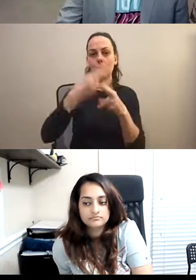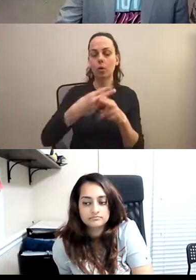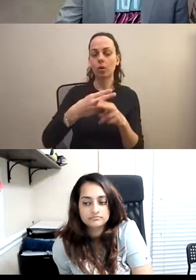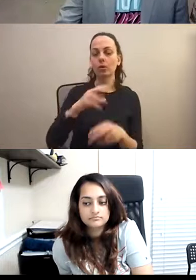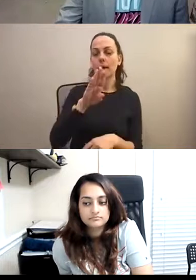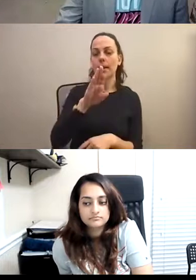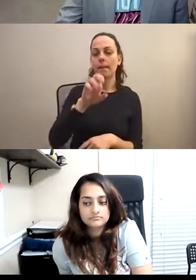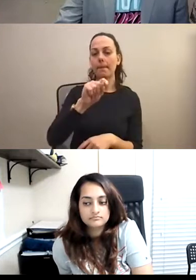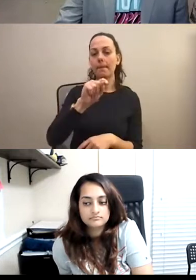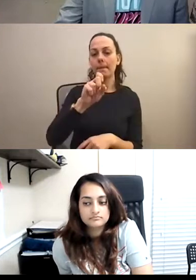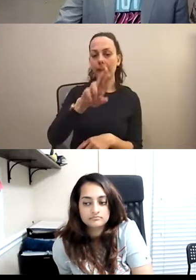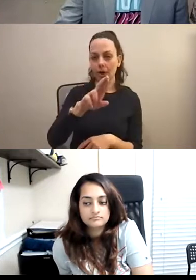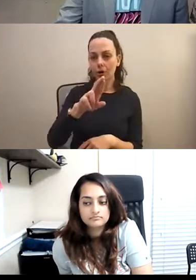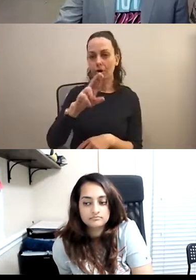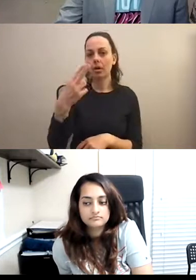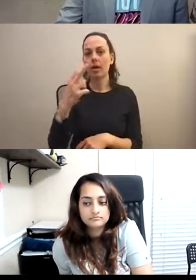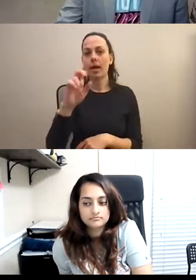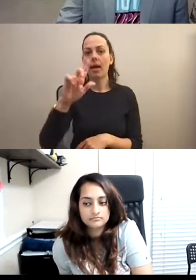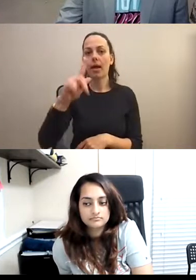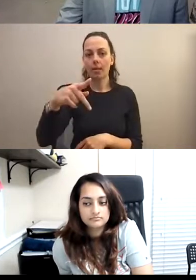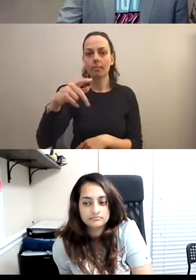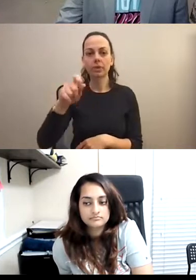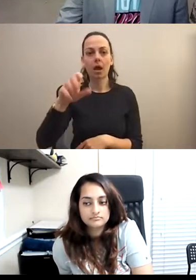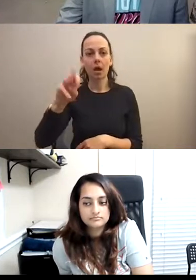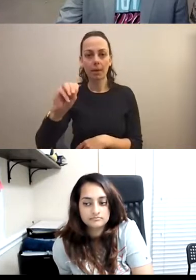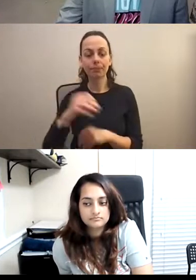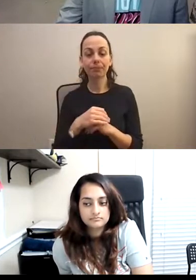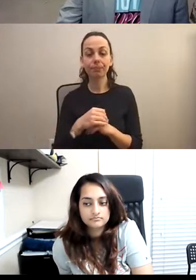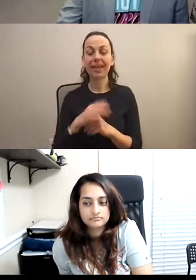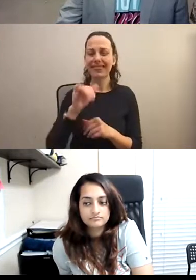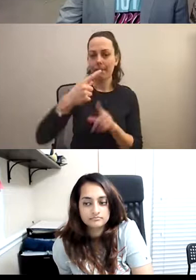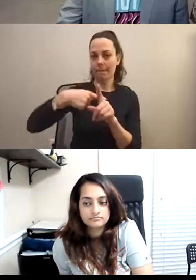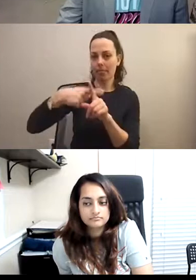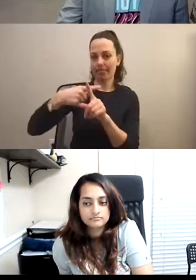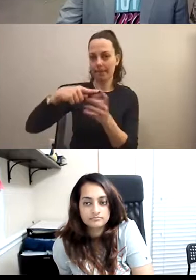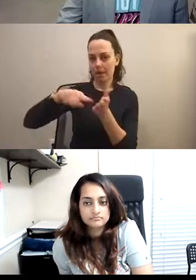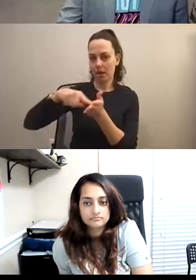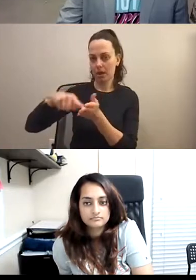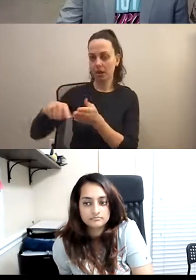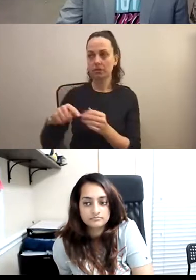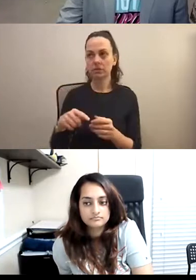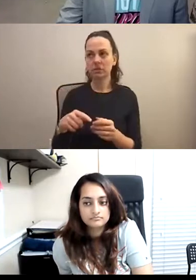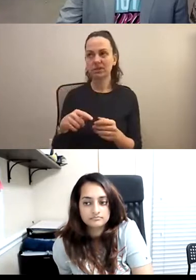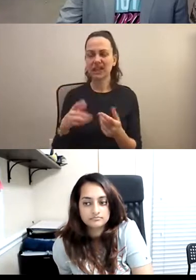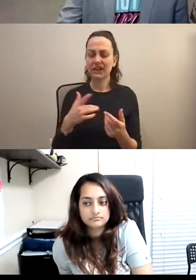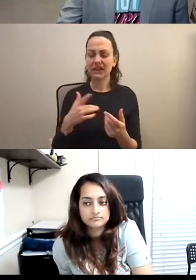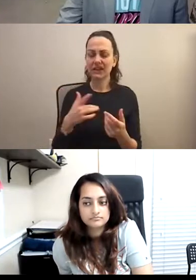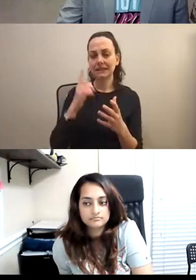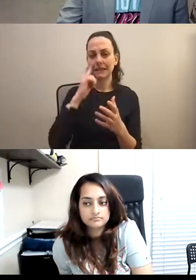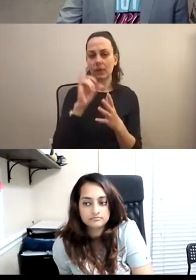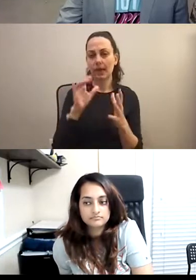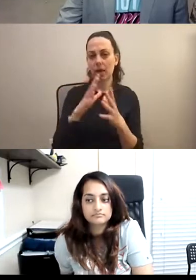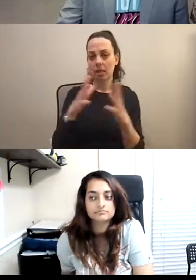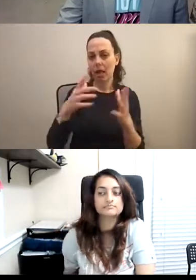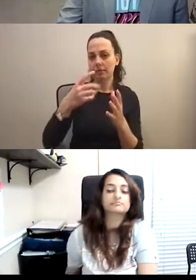betterhelp.com. And although as a monthly subscription, it can be considered very pricey, but the monthly subscription